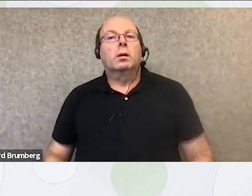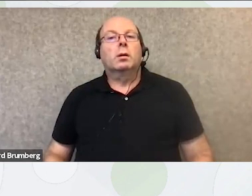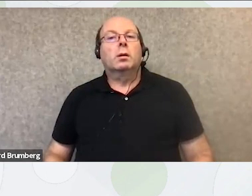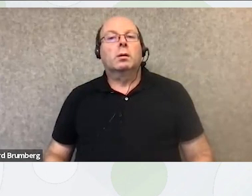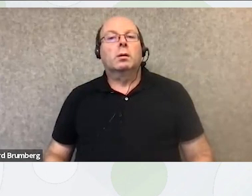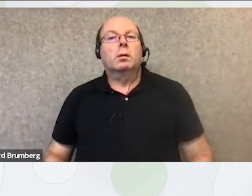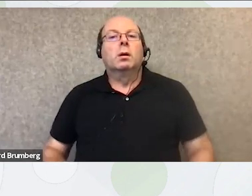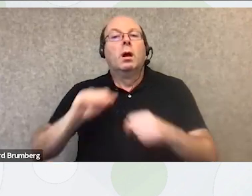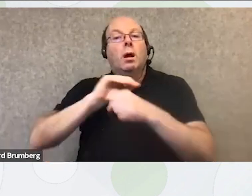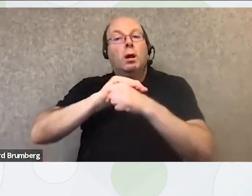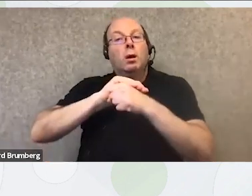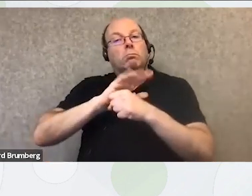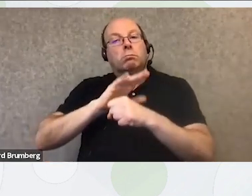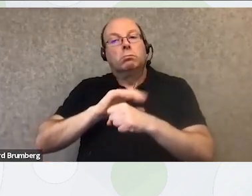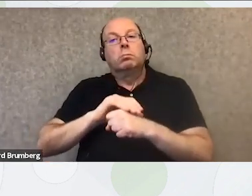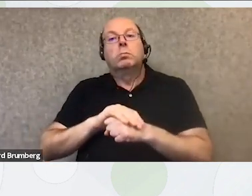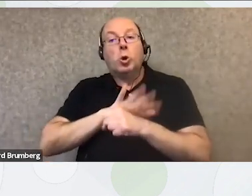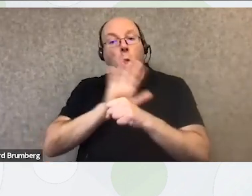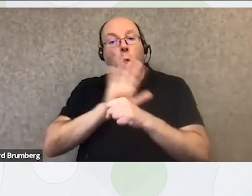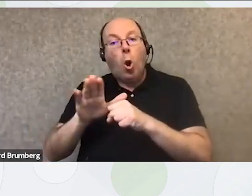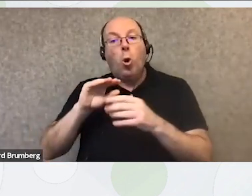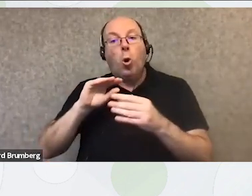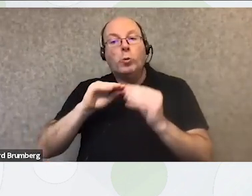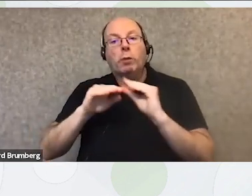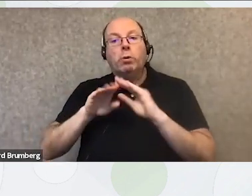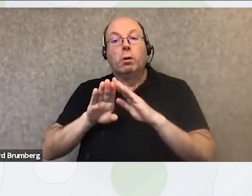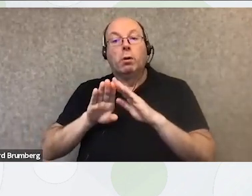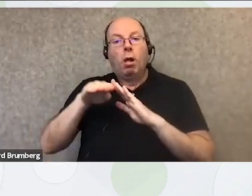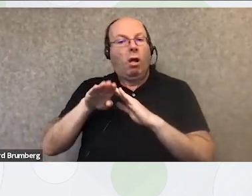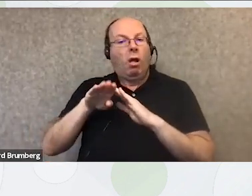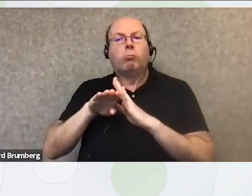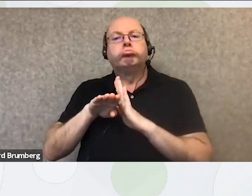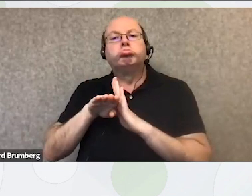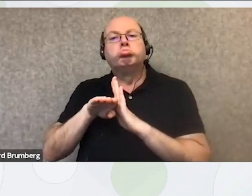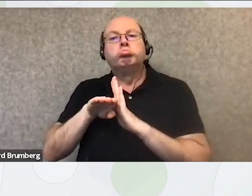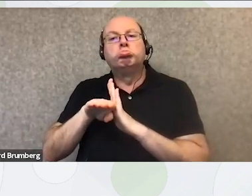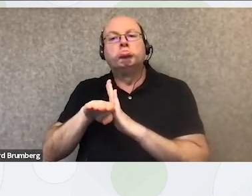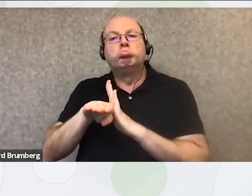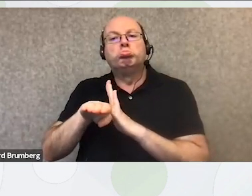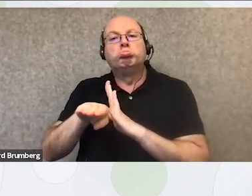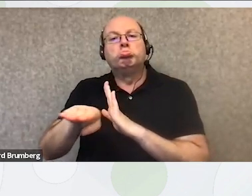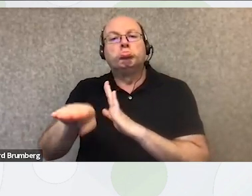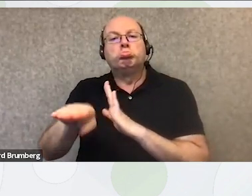plateau of where our COVID numbers had been over the last several weeks.